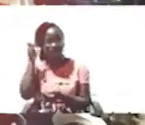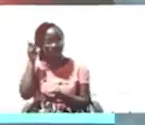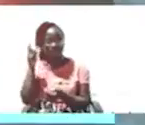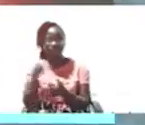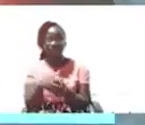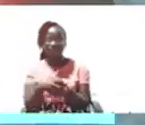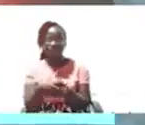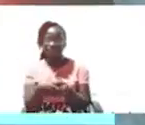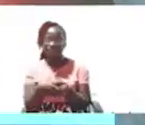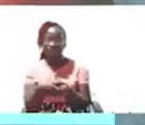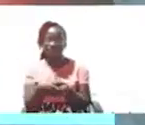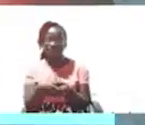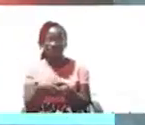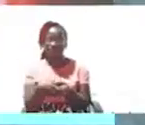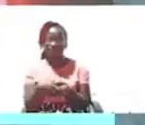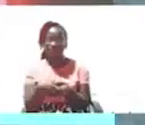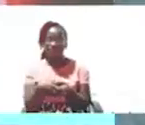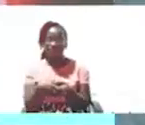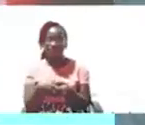Listen.